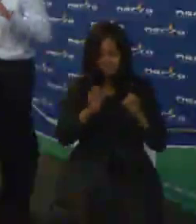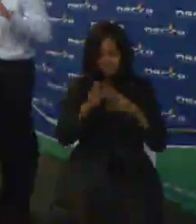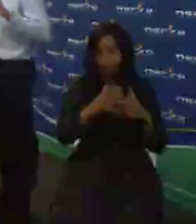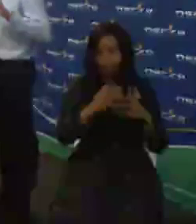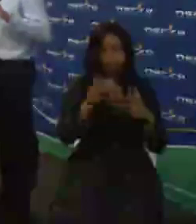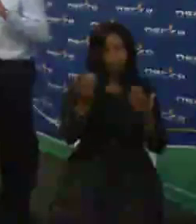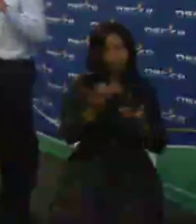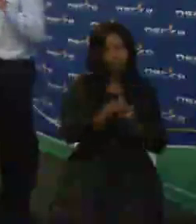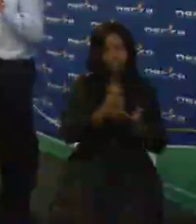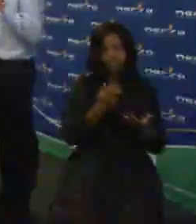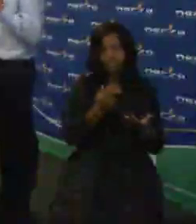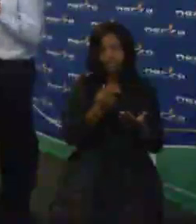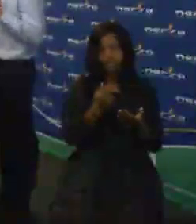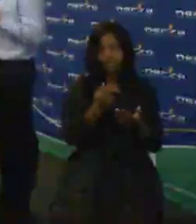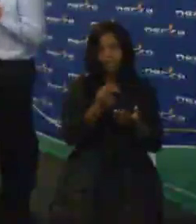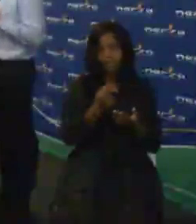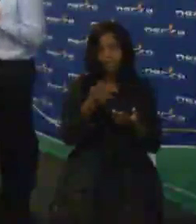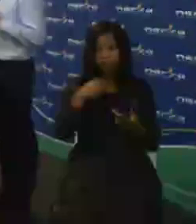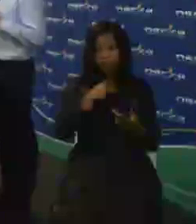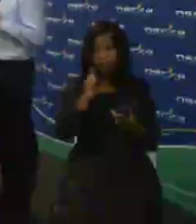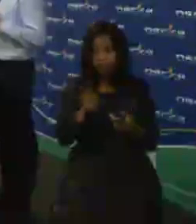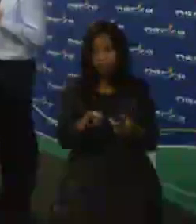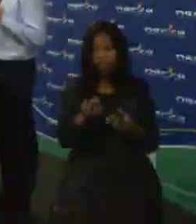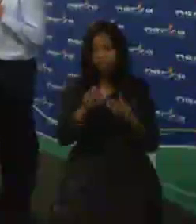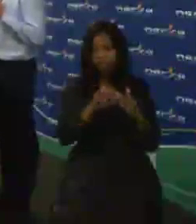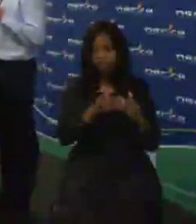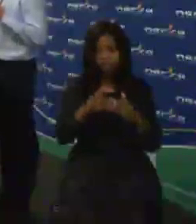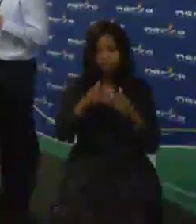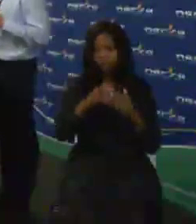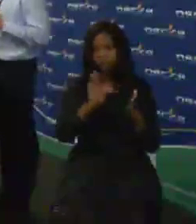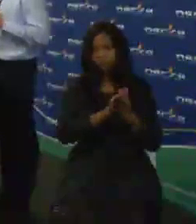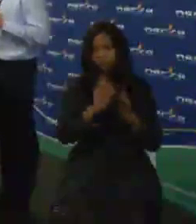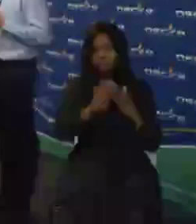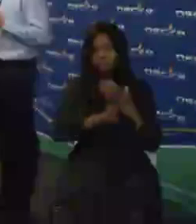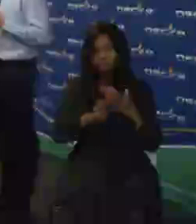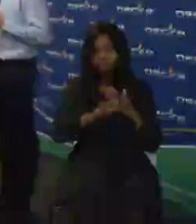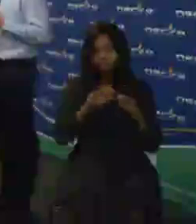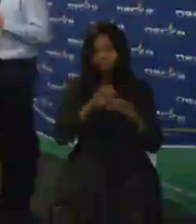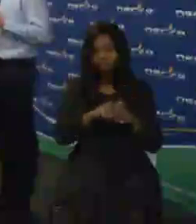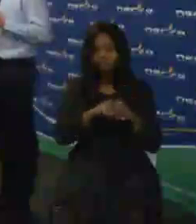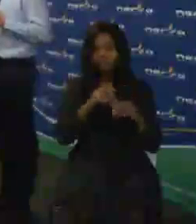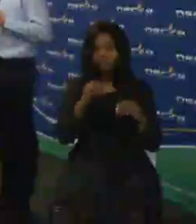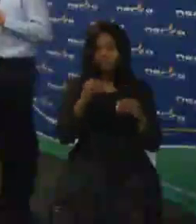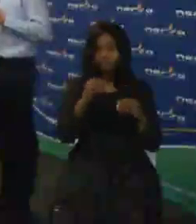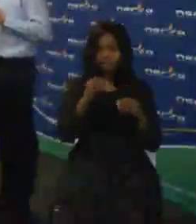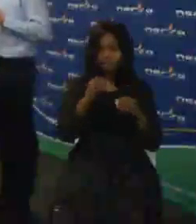takes. We have to protect our credit rating in the process.